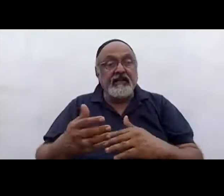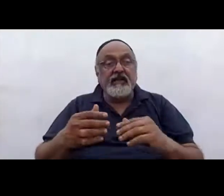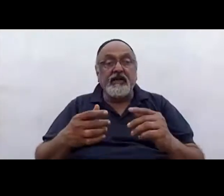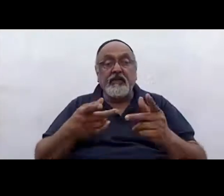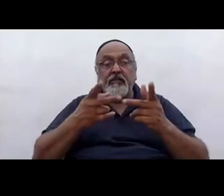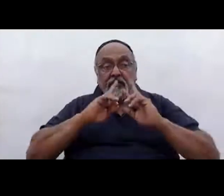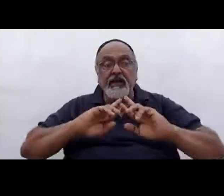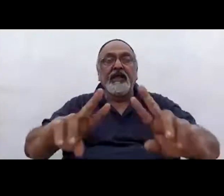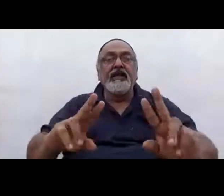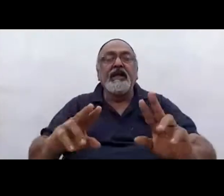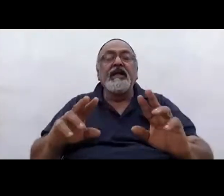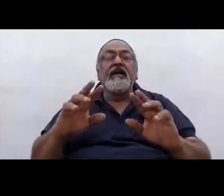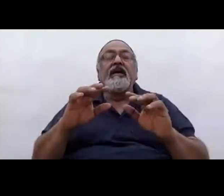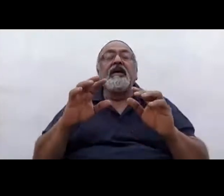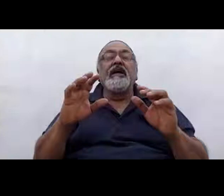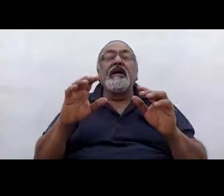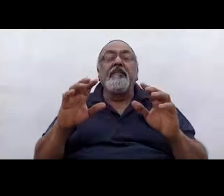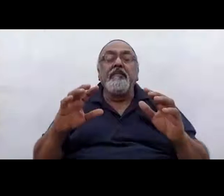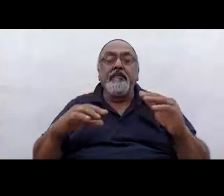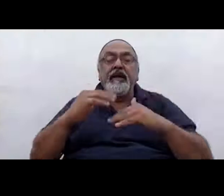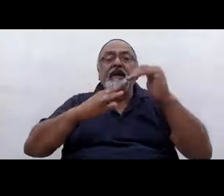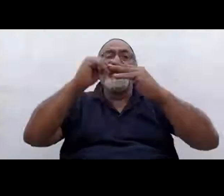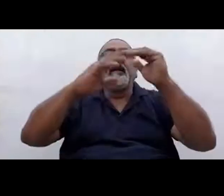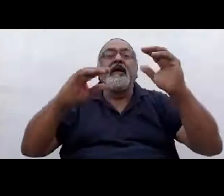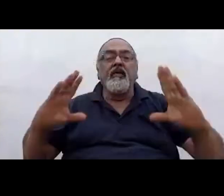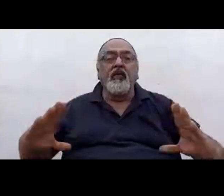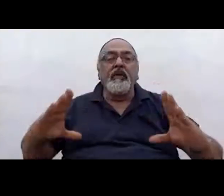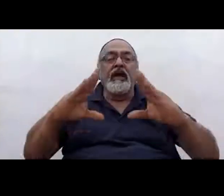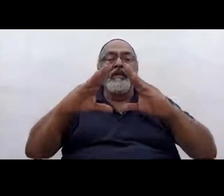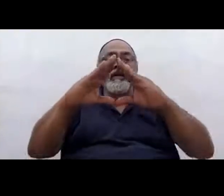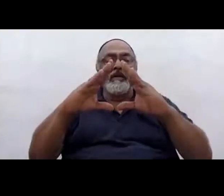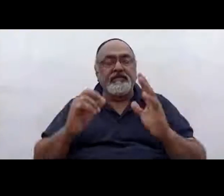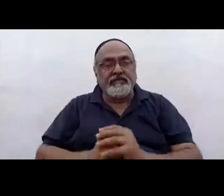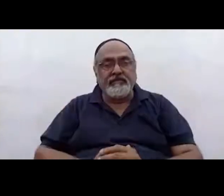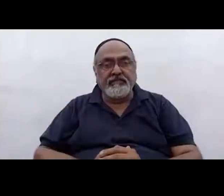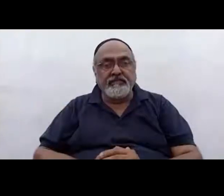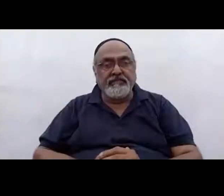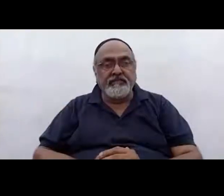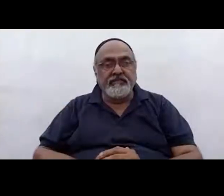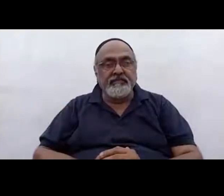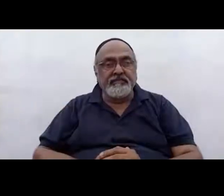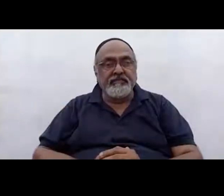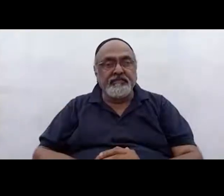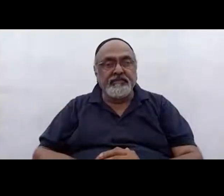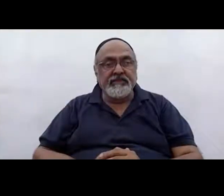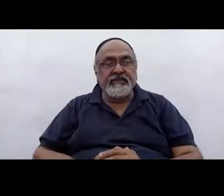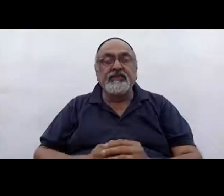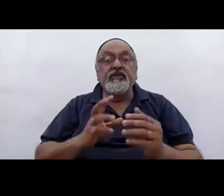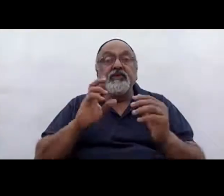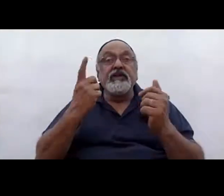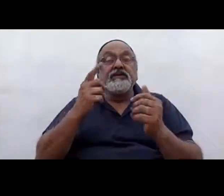reconstruct again, and we will see how a case commentary is written. So in order to read the